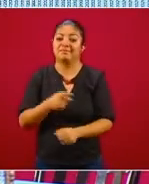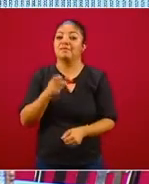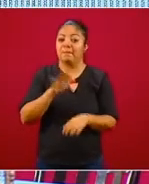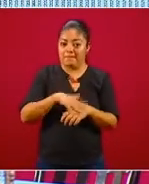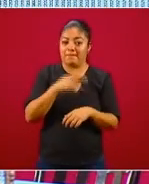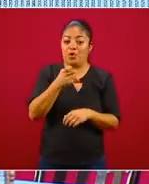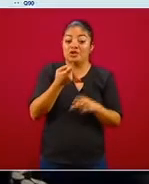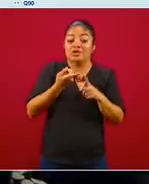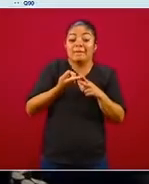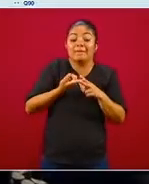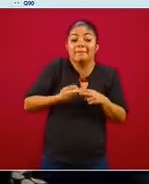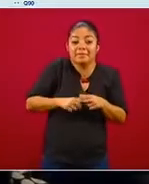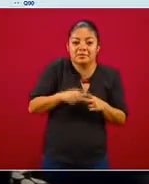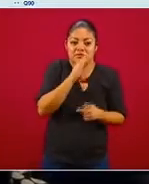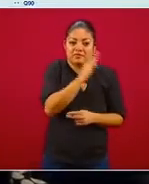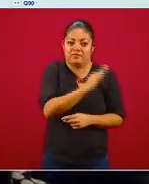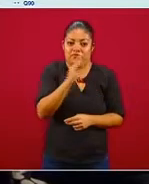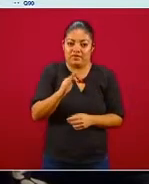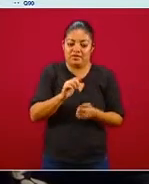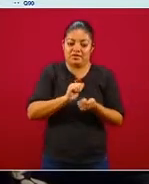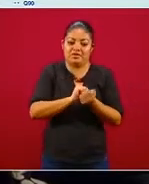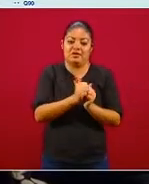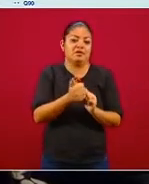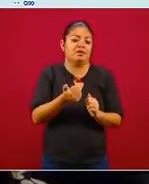the test results come out.